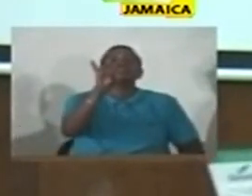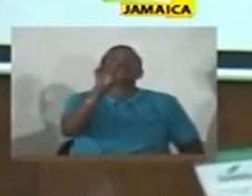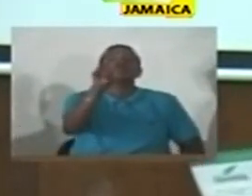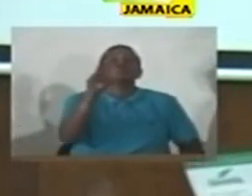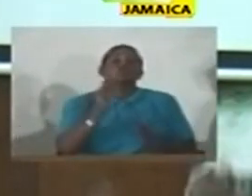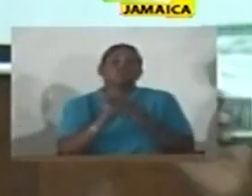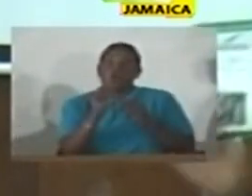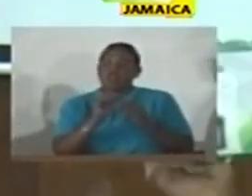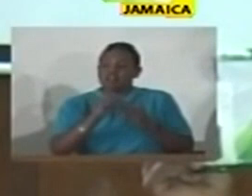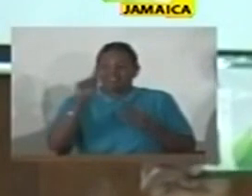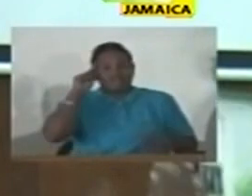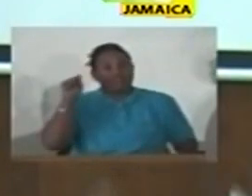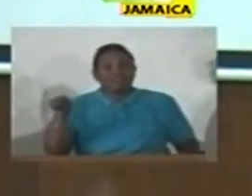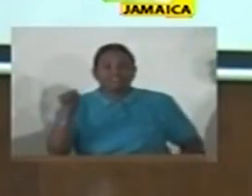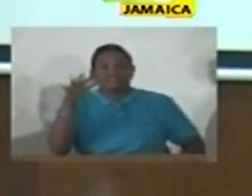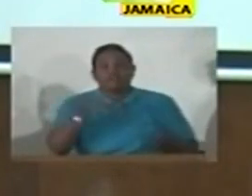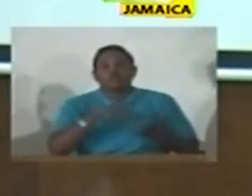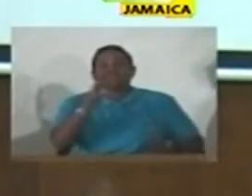$5,672 for this.